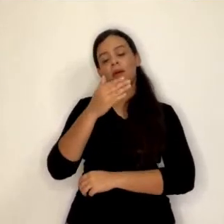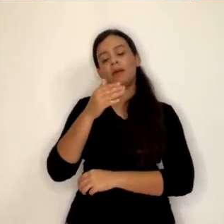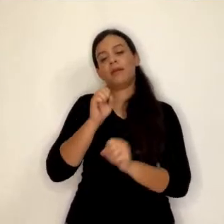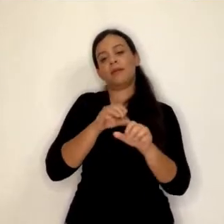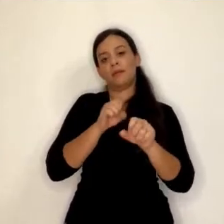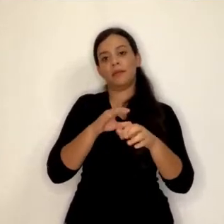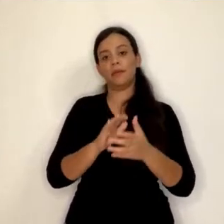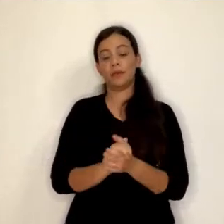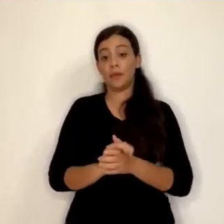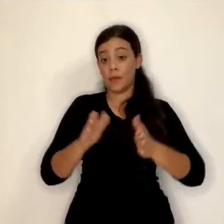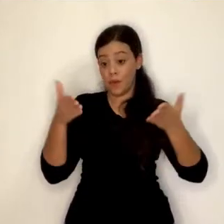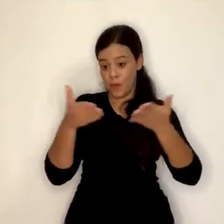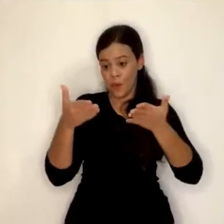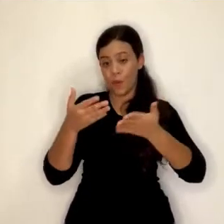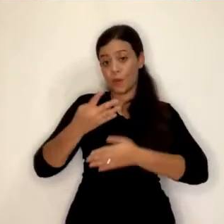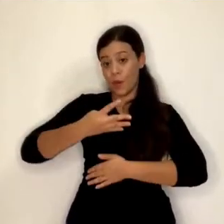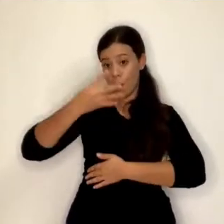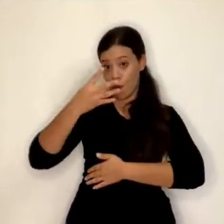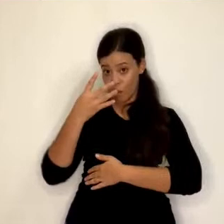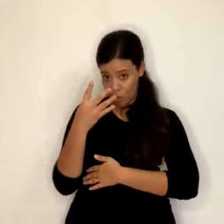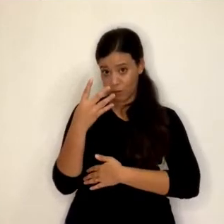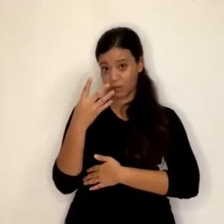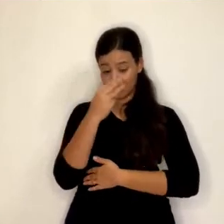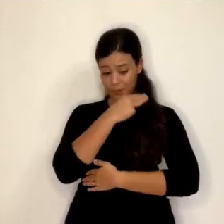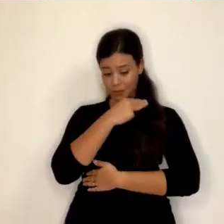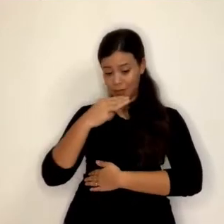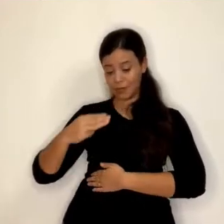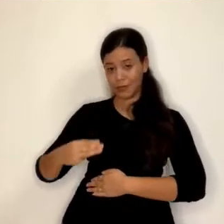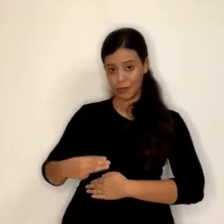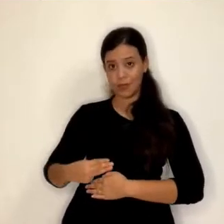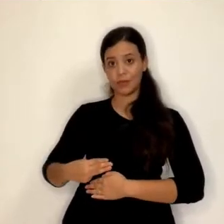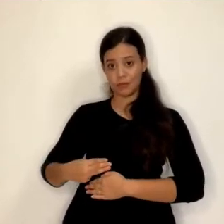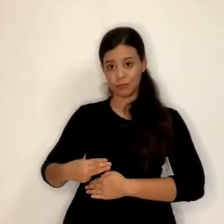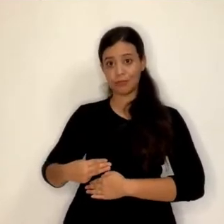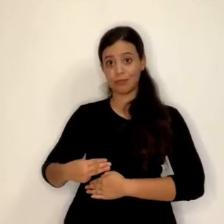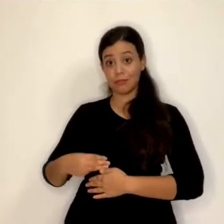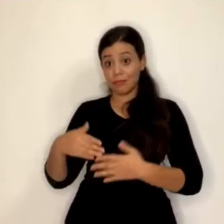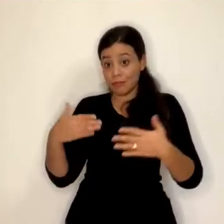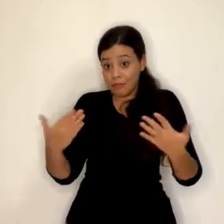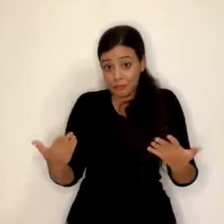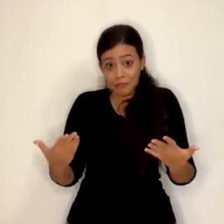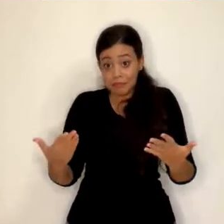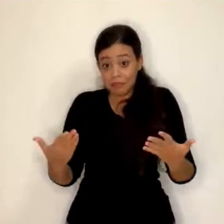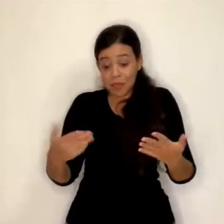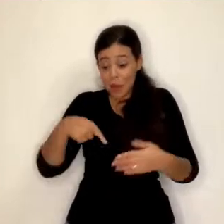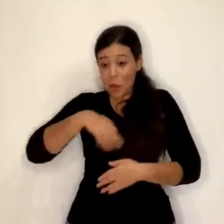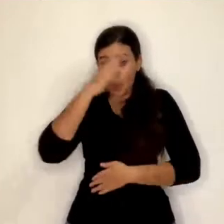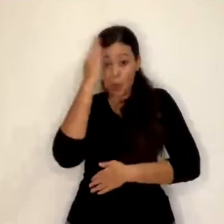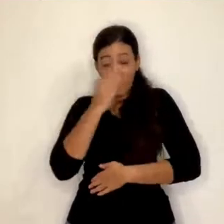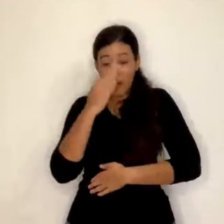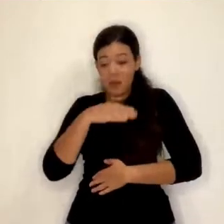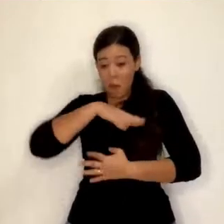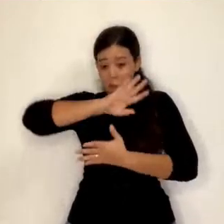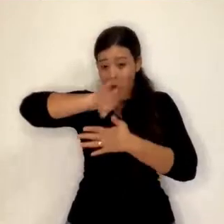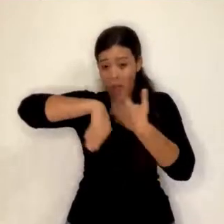affected dramatically education. We have now our fourth minister of this government, and